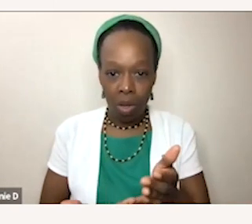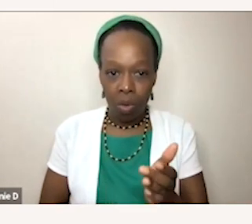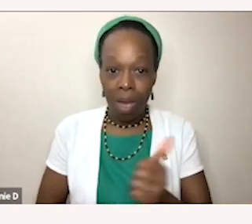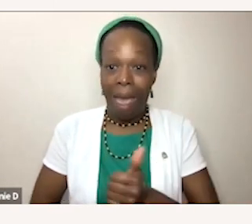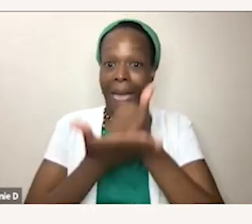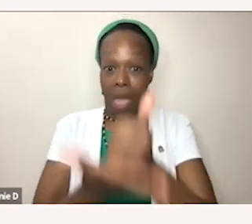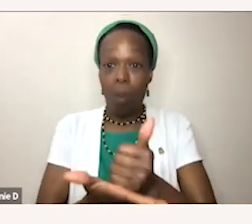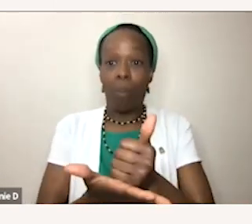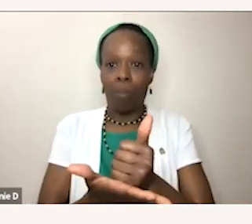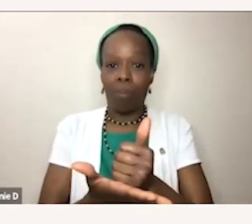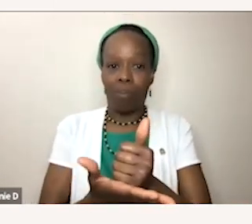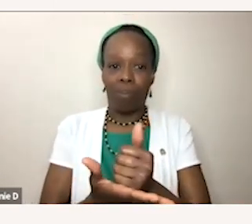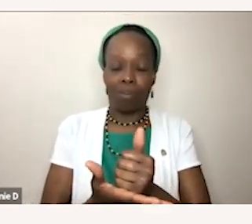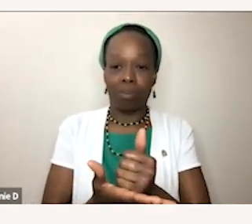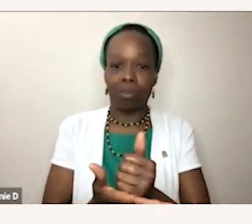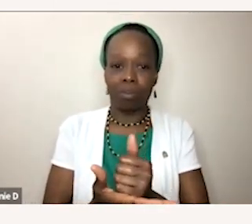Inclusion is important.